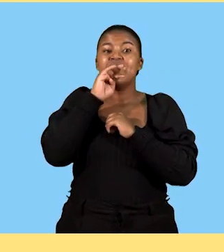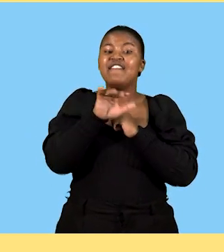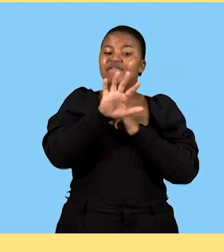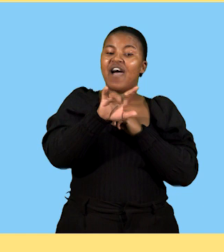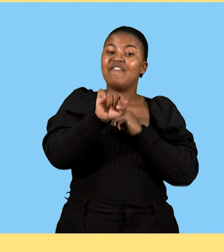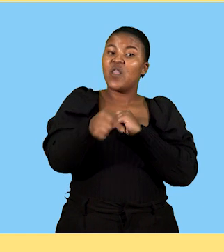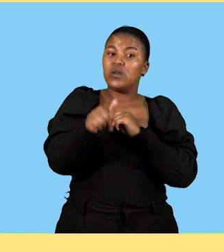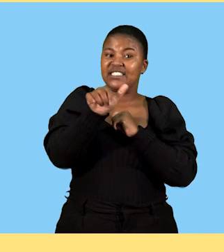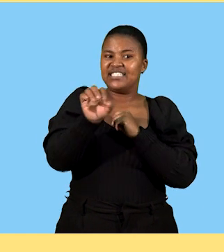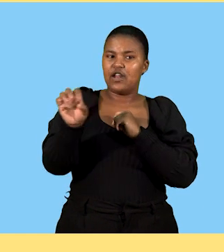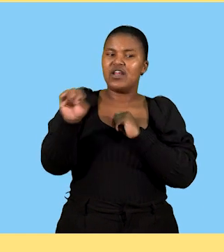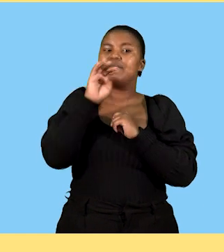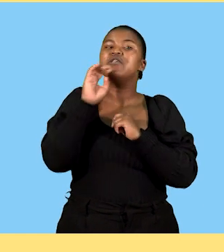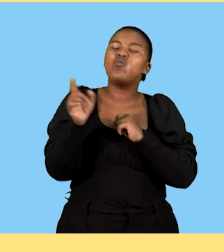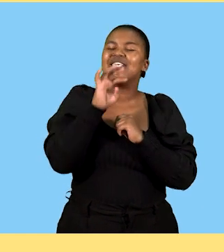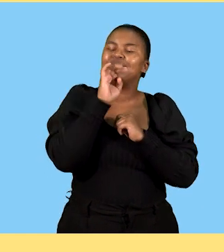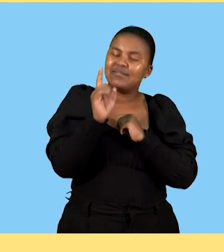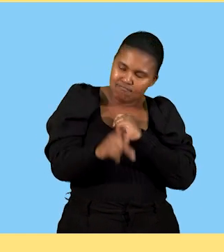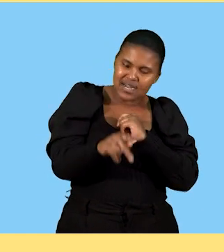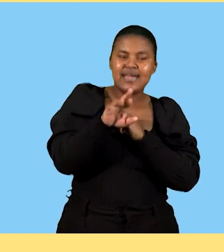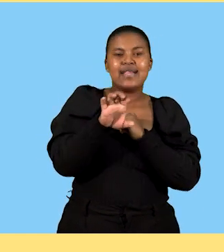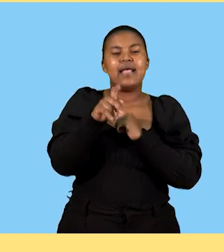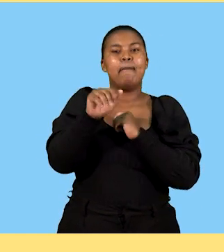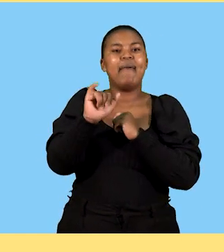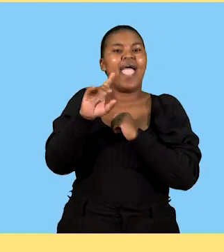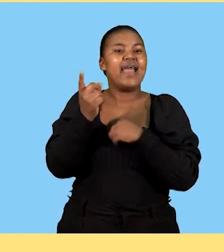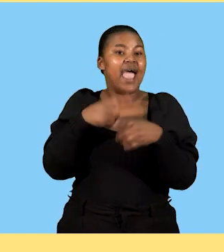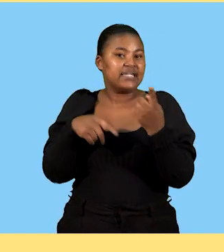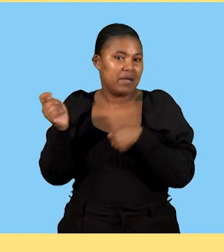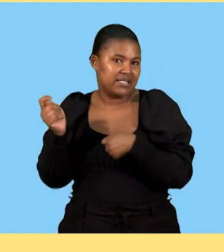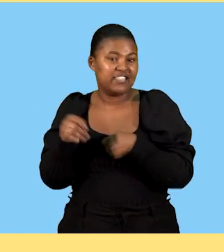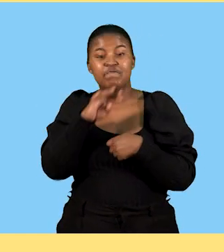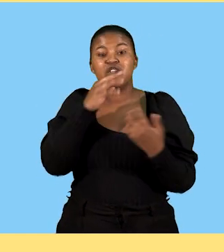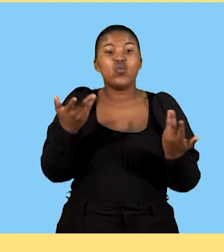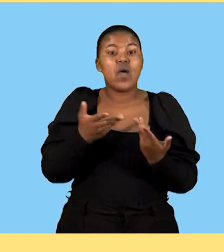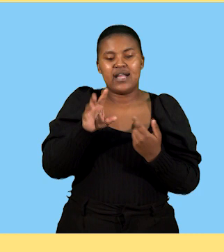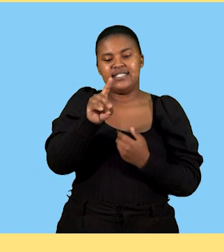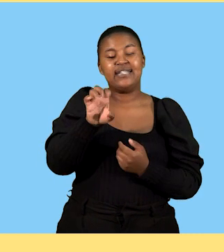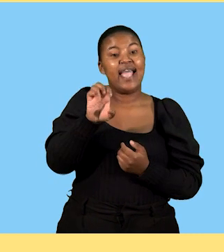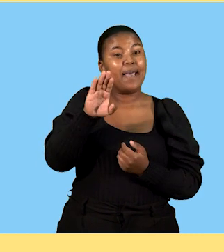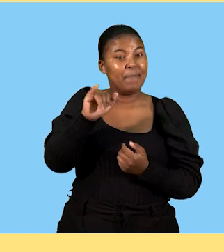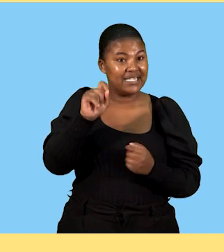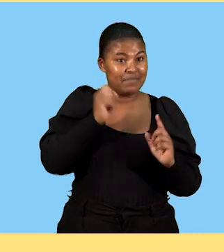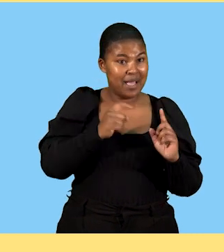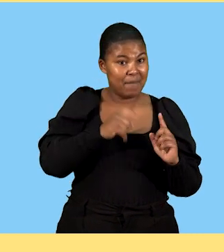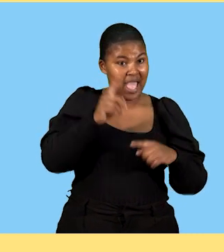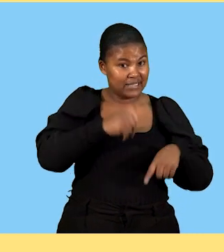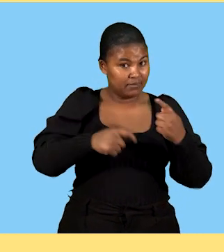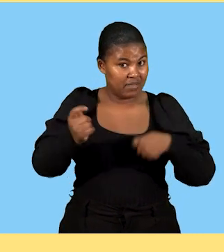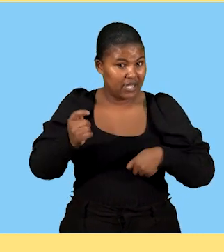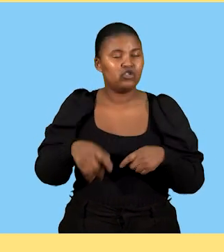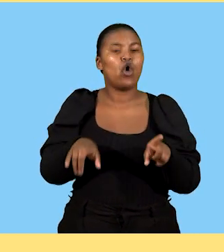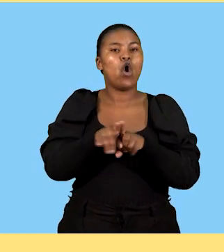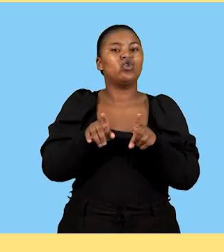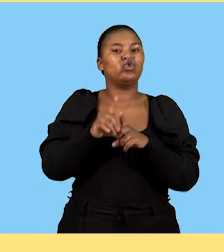a prepaid expense. We would therefore debit prepaid expense, and then we say 5,600.